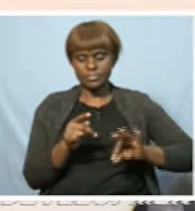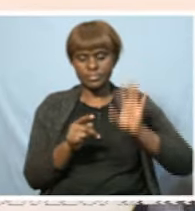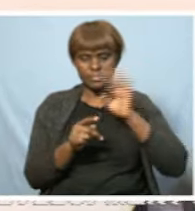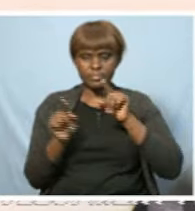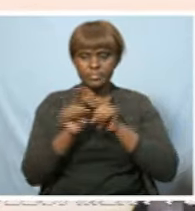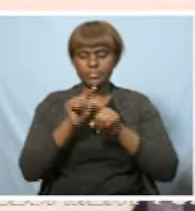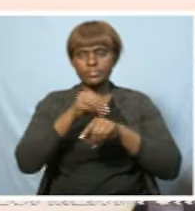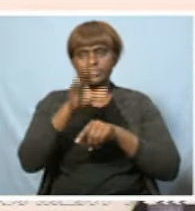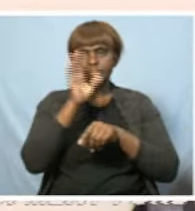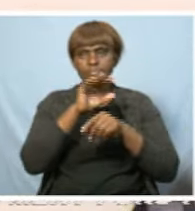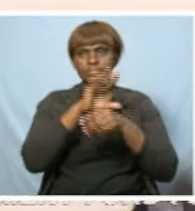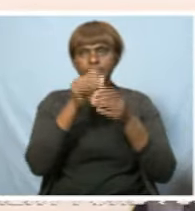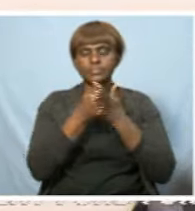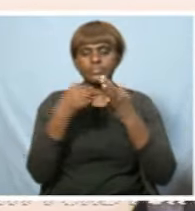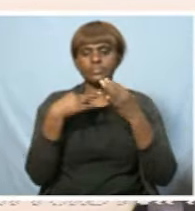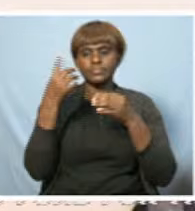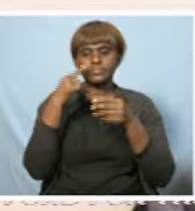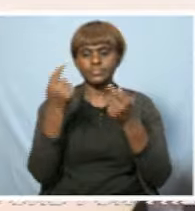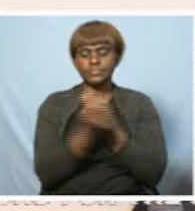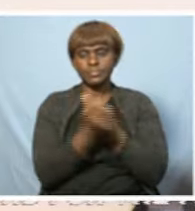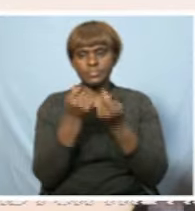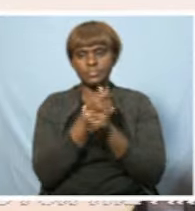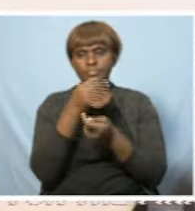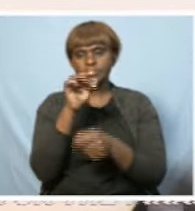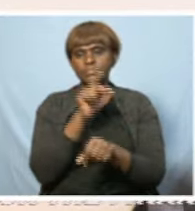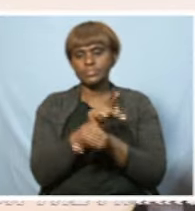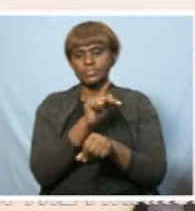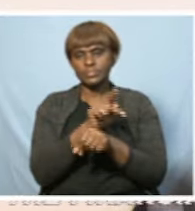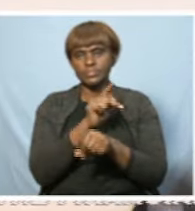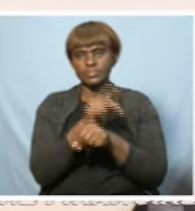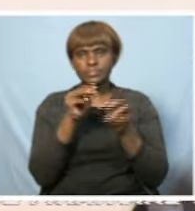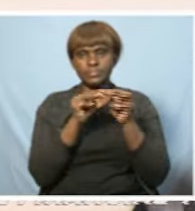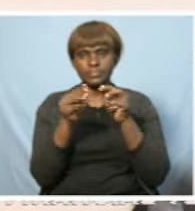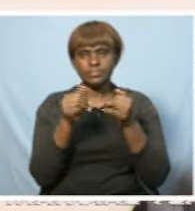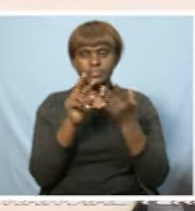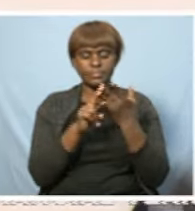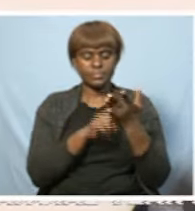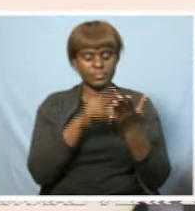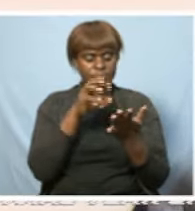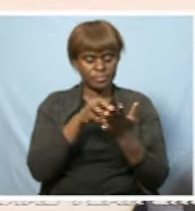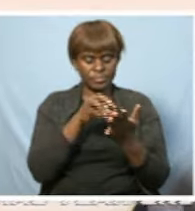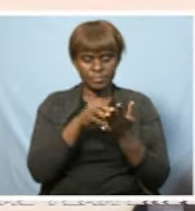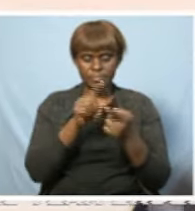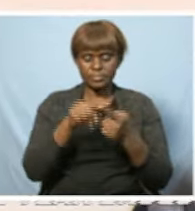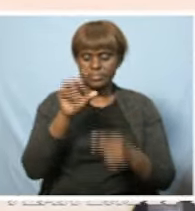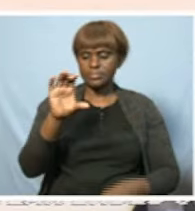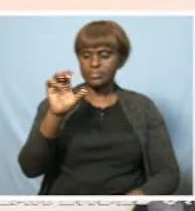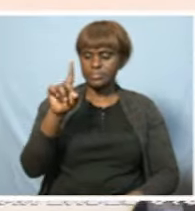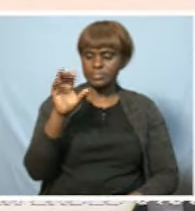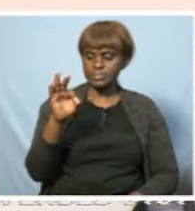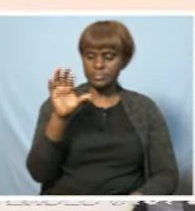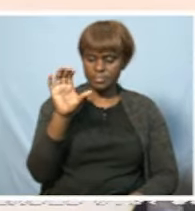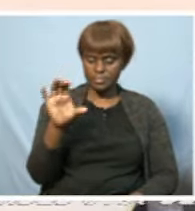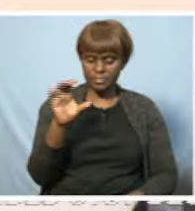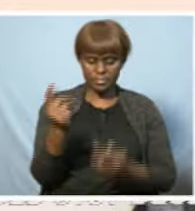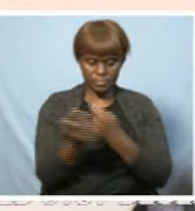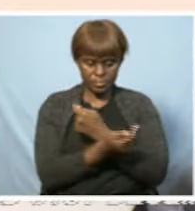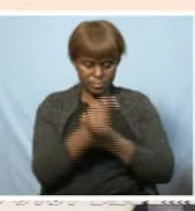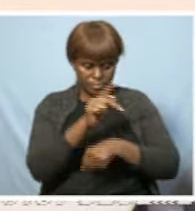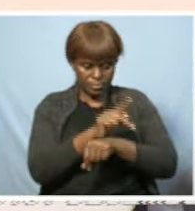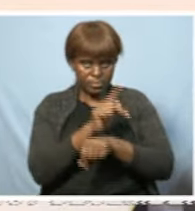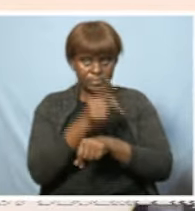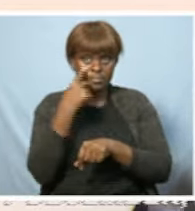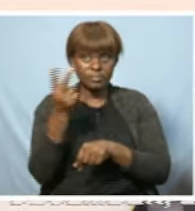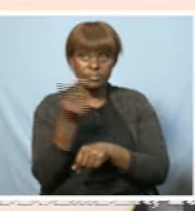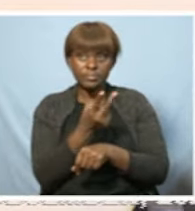advised the cooperatives to apply for change of project. Management reported the matter to the CDFC, who approved the change of the projects for the two